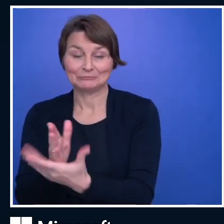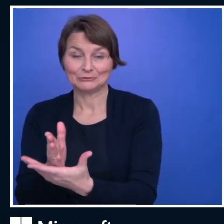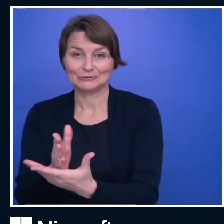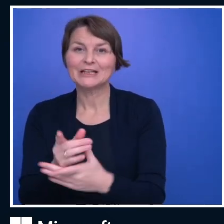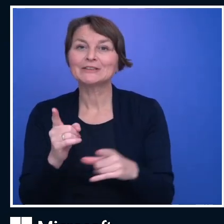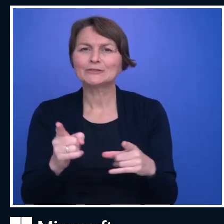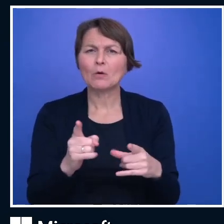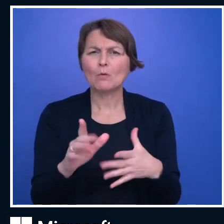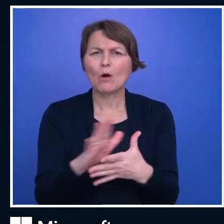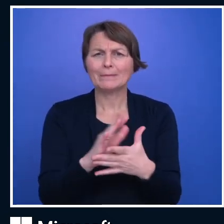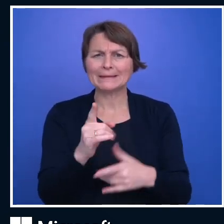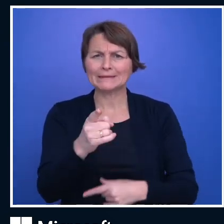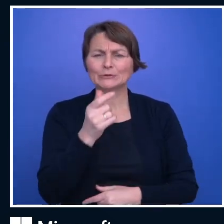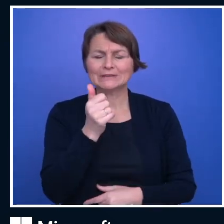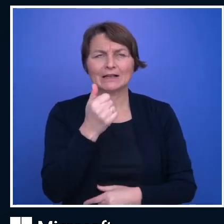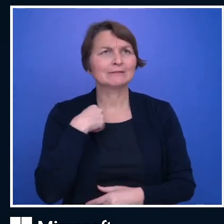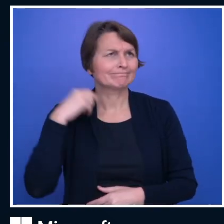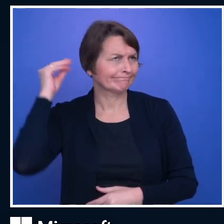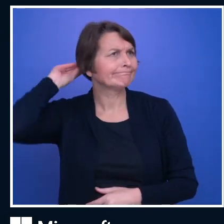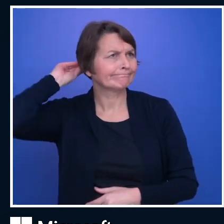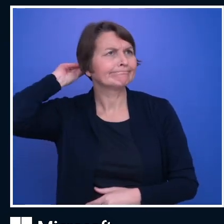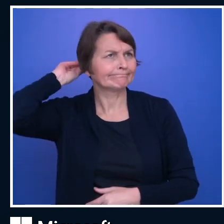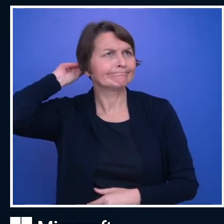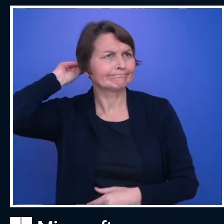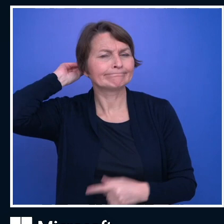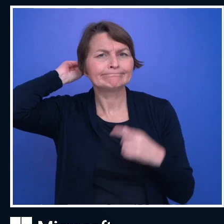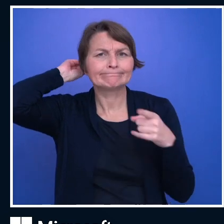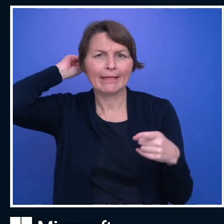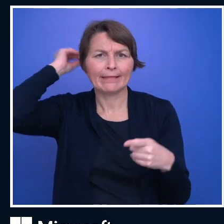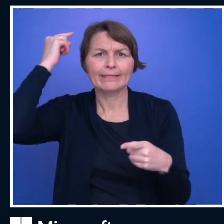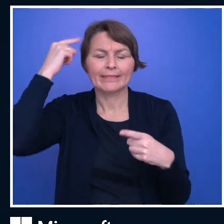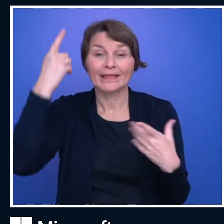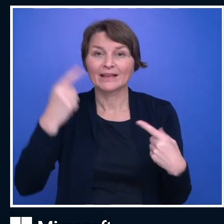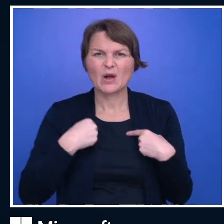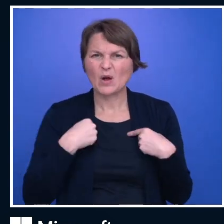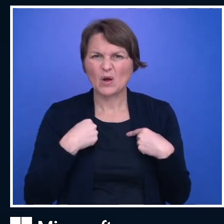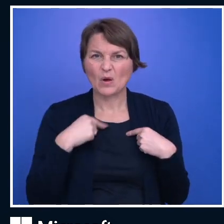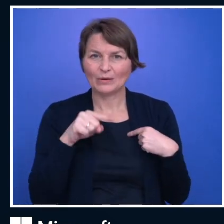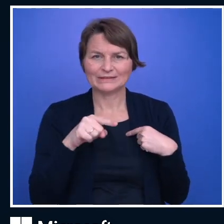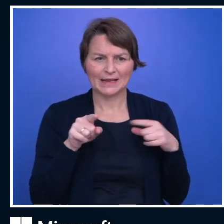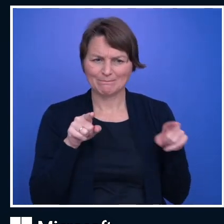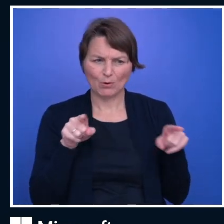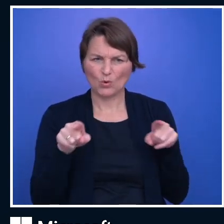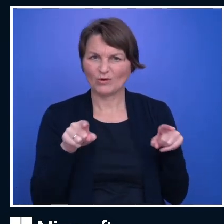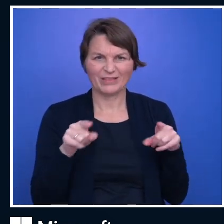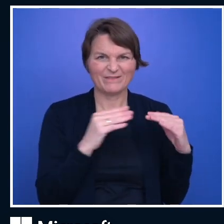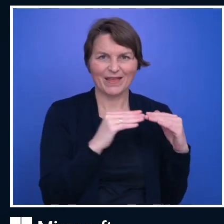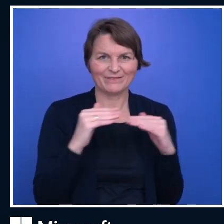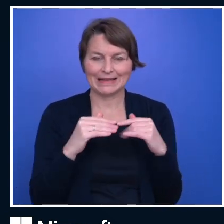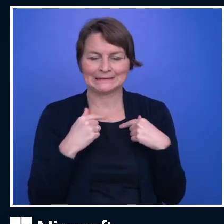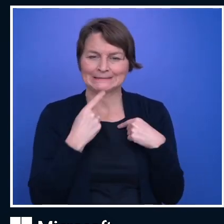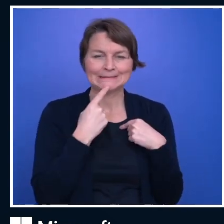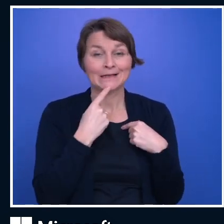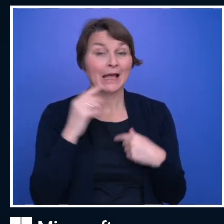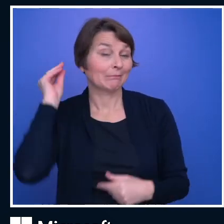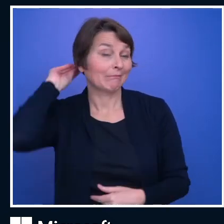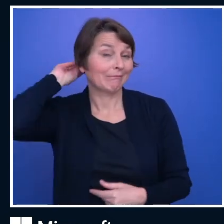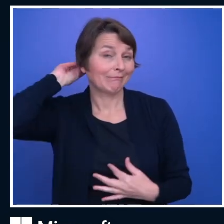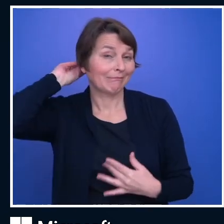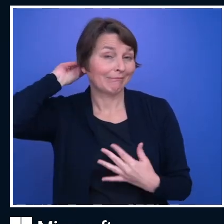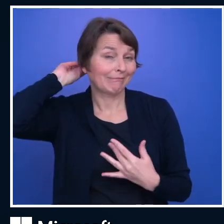completely biased your data set, and you're not really being fair to both the sides, right? You want it to happen in such a way that your